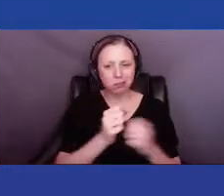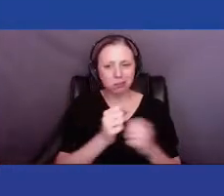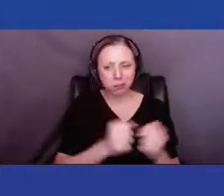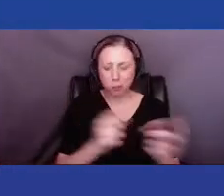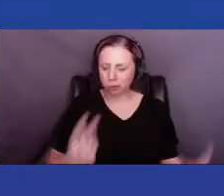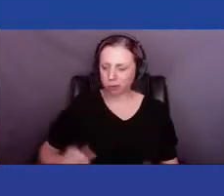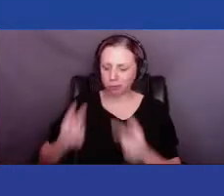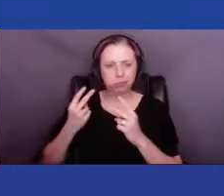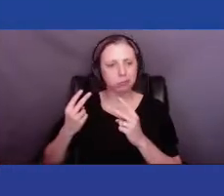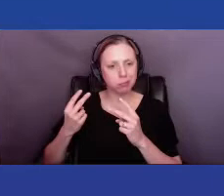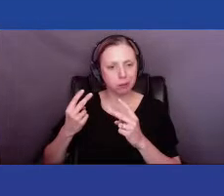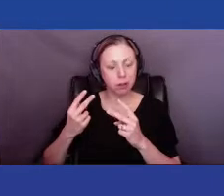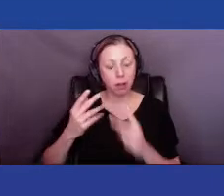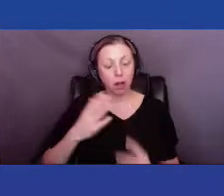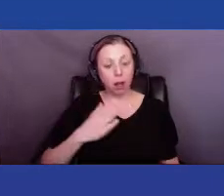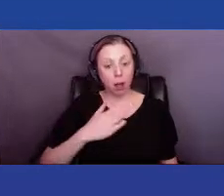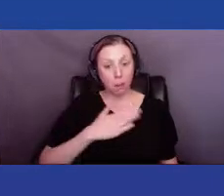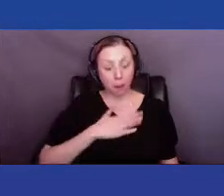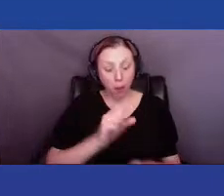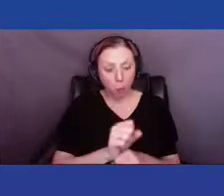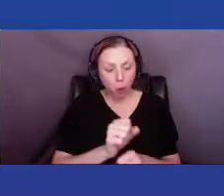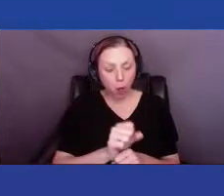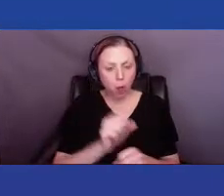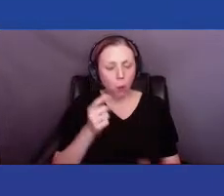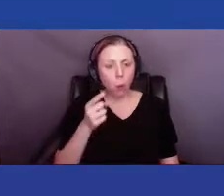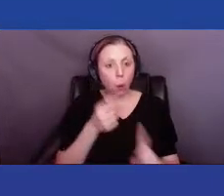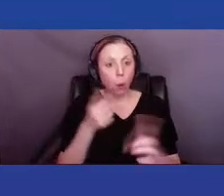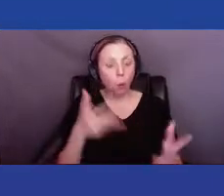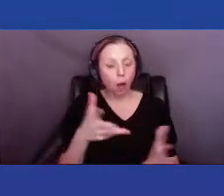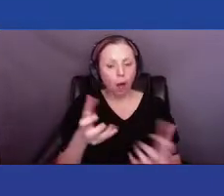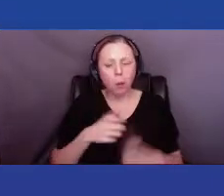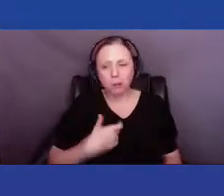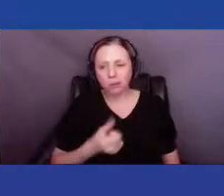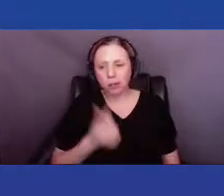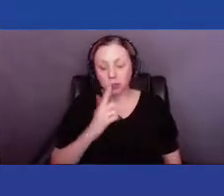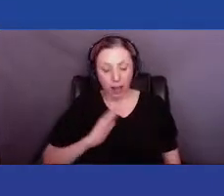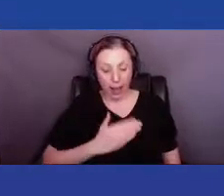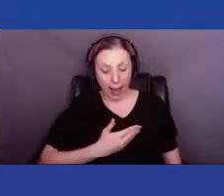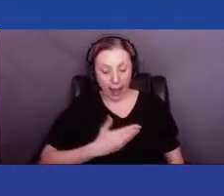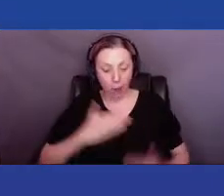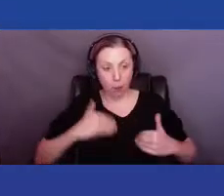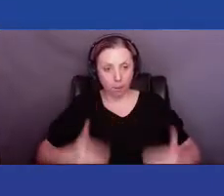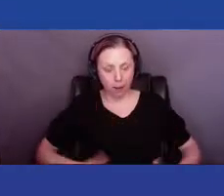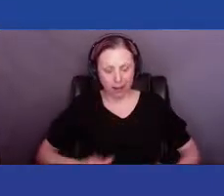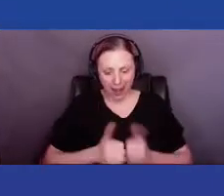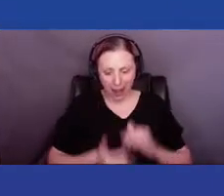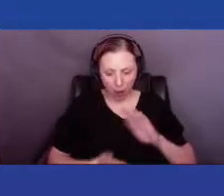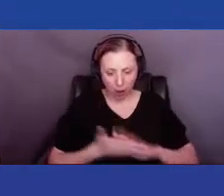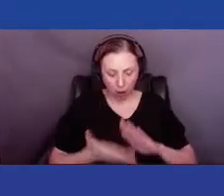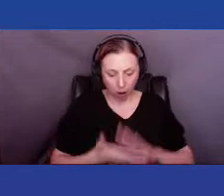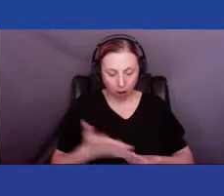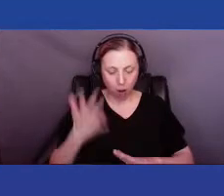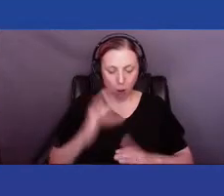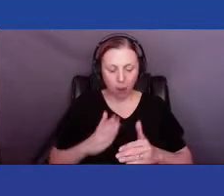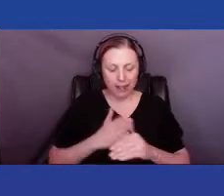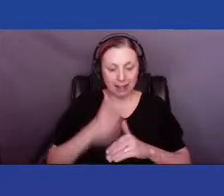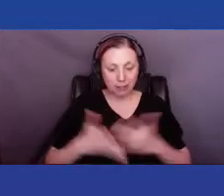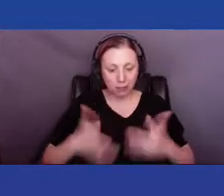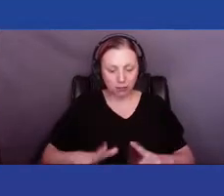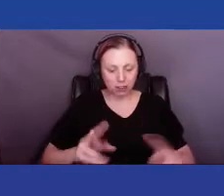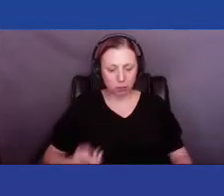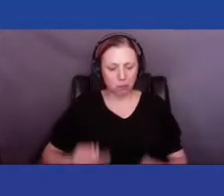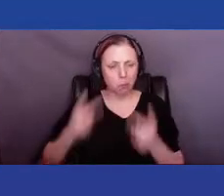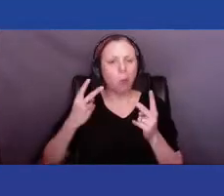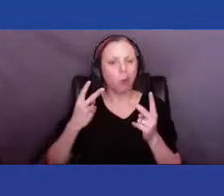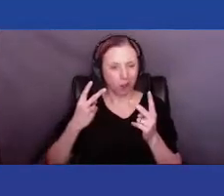want to, in my practice, understand how our bodies operate as what I'm calling a post-memorial framework. So as we